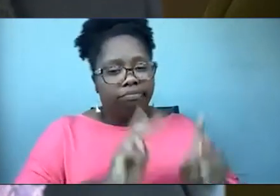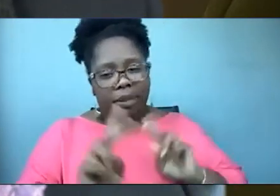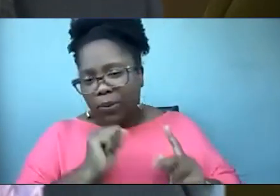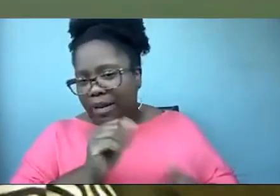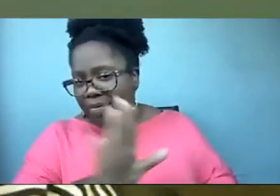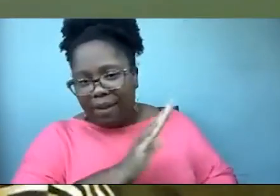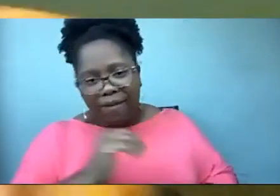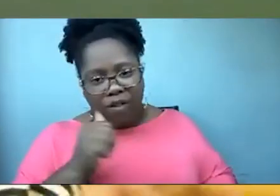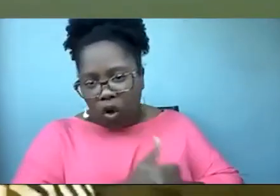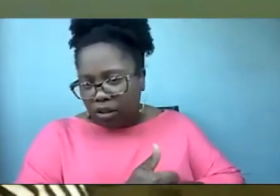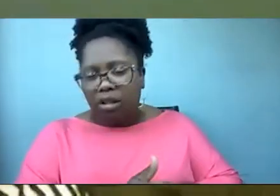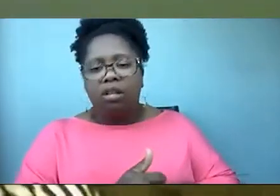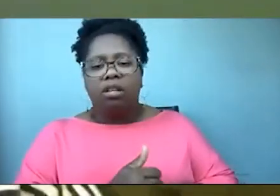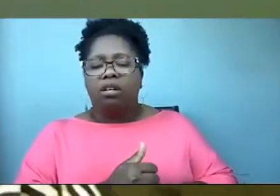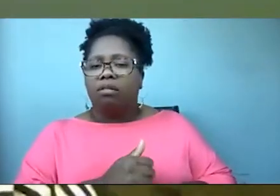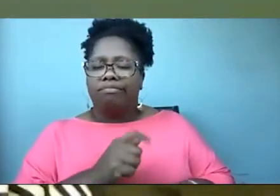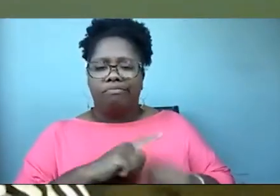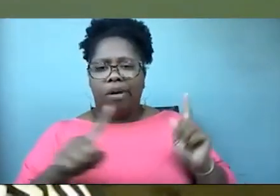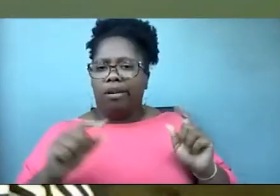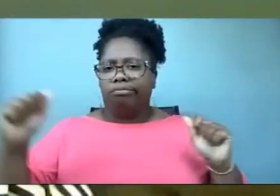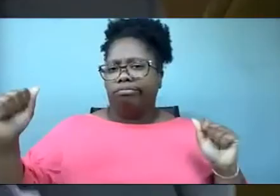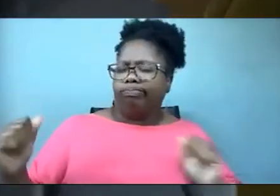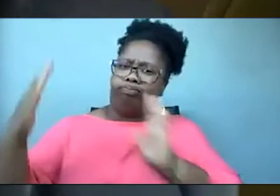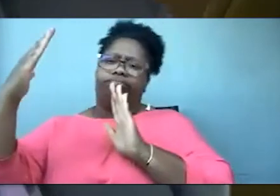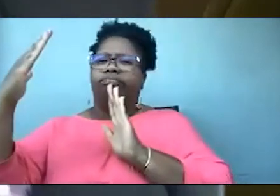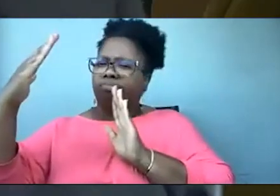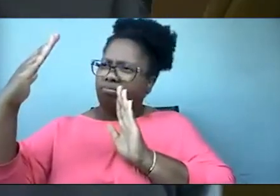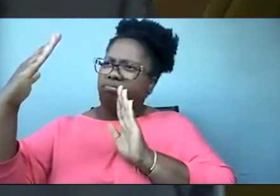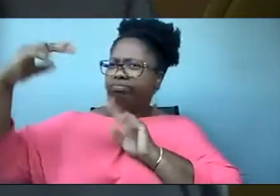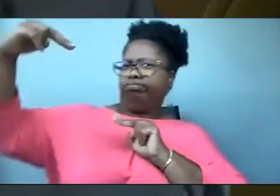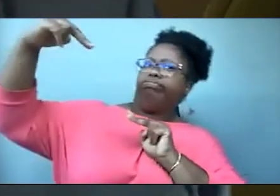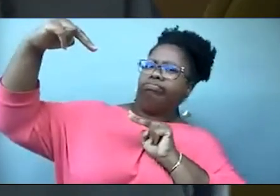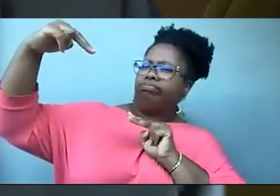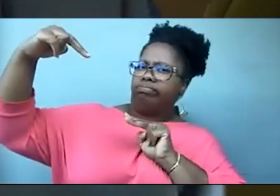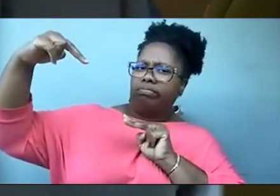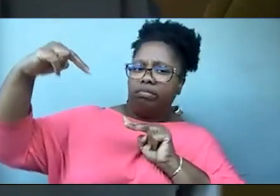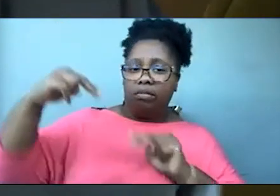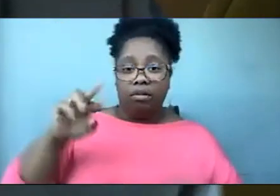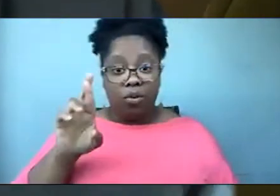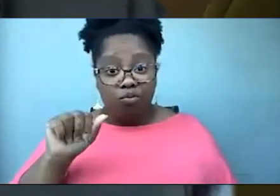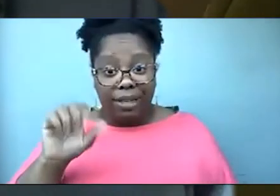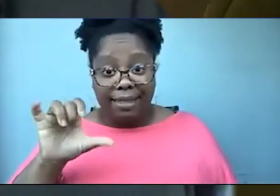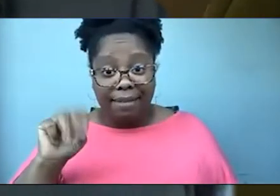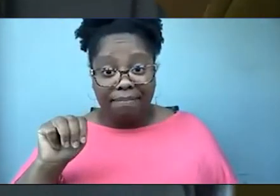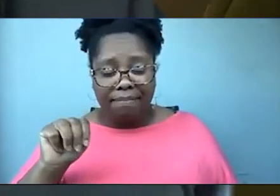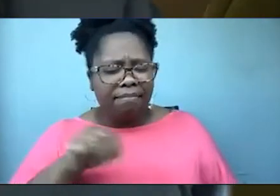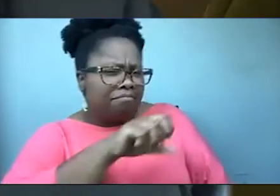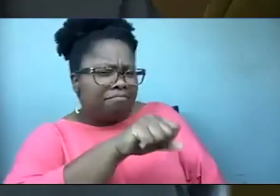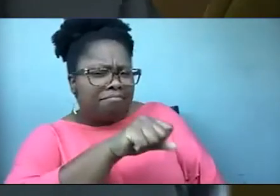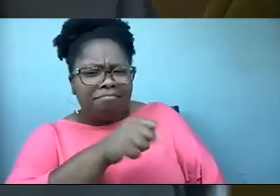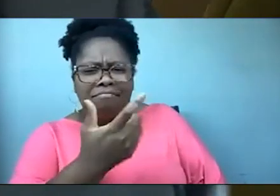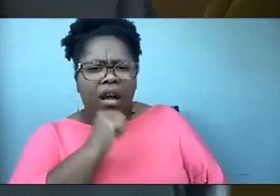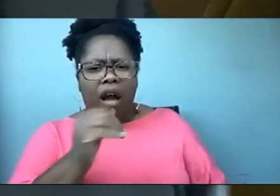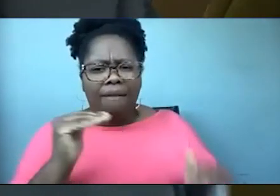very racism. Unfair, unfair and possibly, illegal barriers. Yeah.